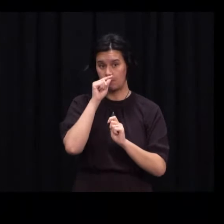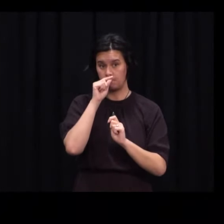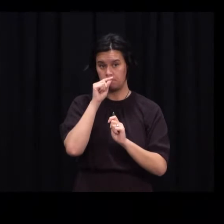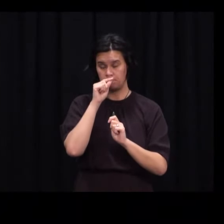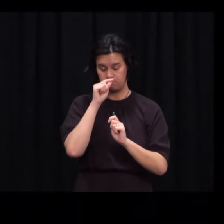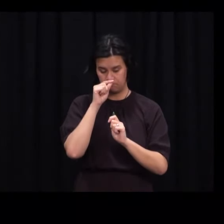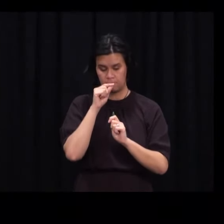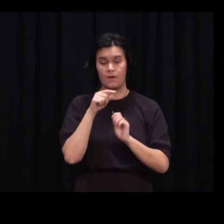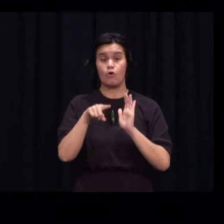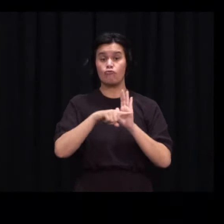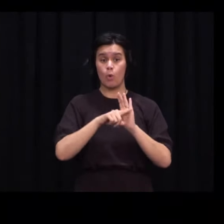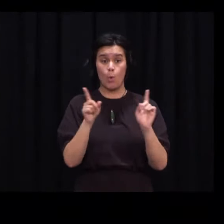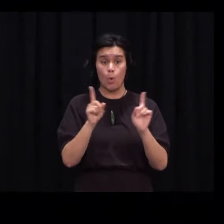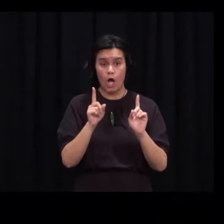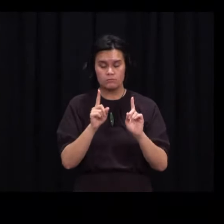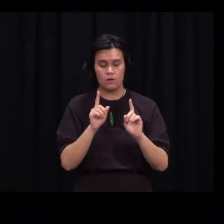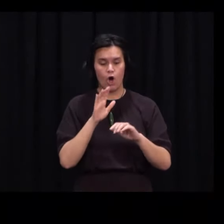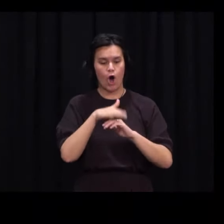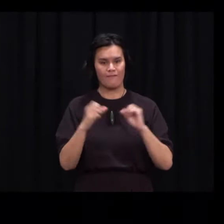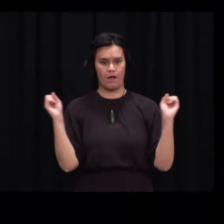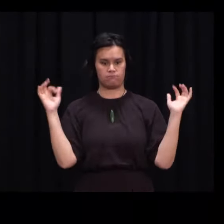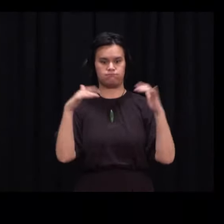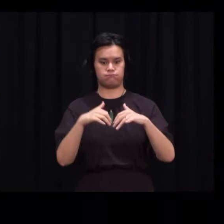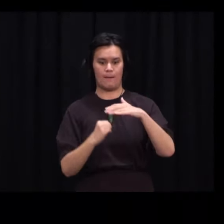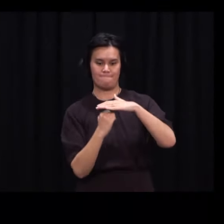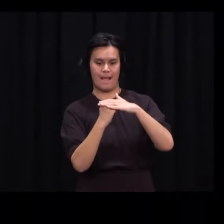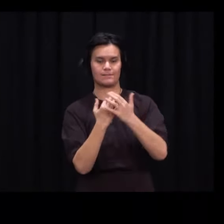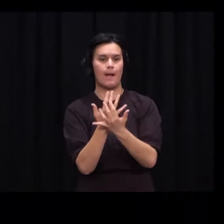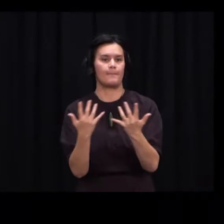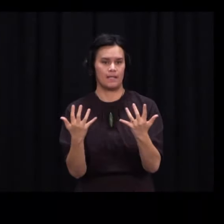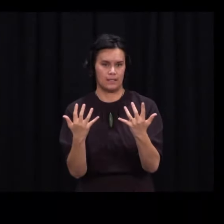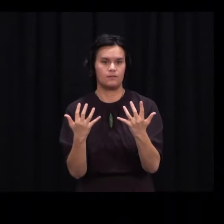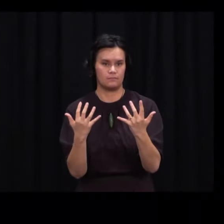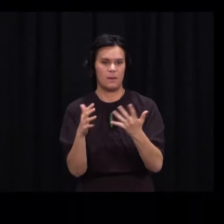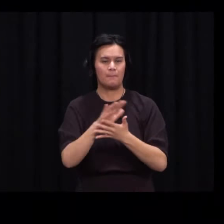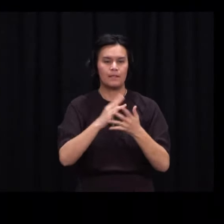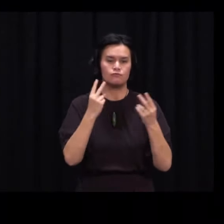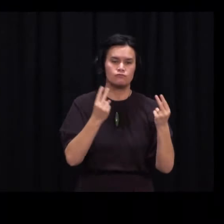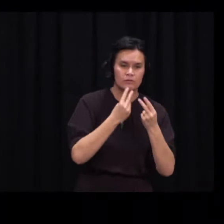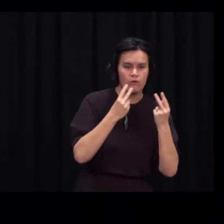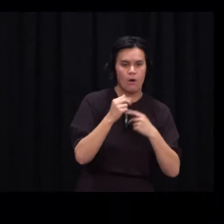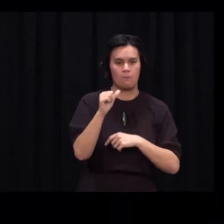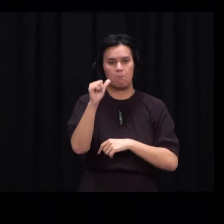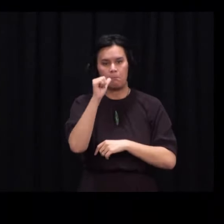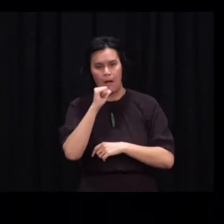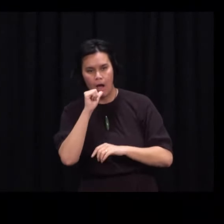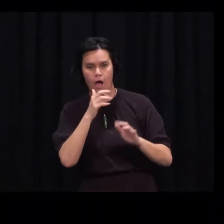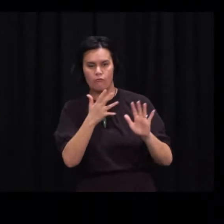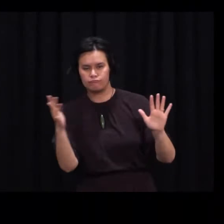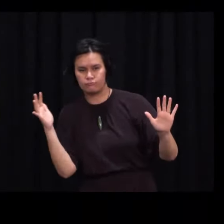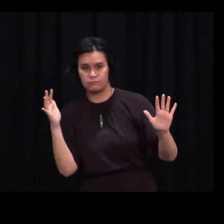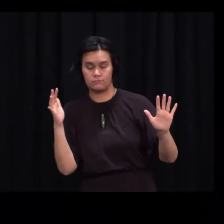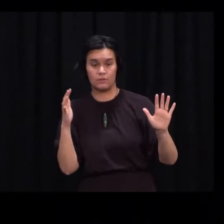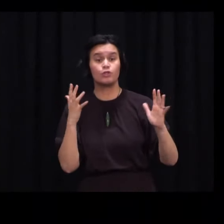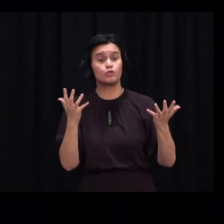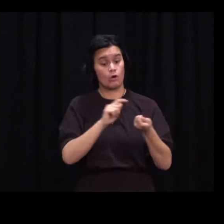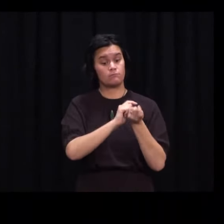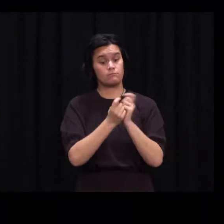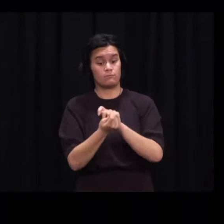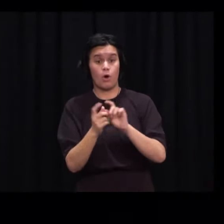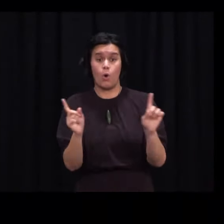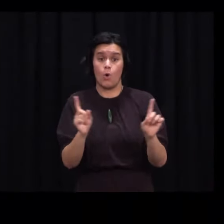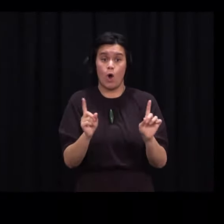the number of people who can gather together at level 2, including in hospitality venues, from 50 to 100, and Cabinet